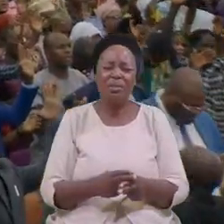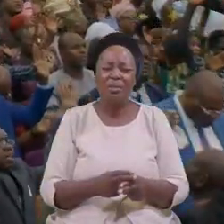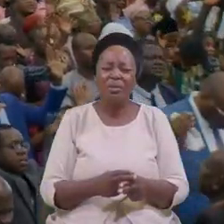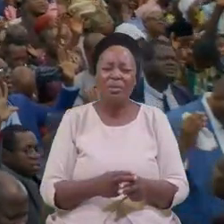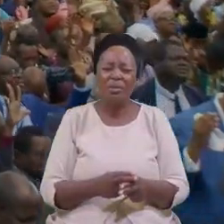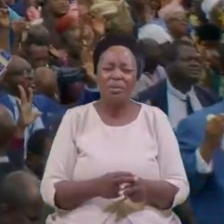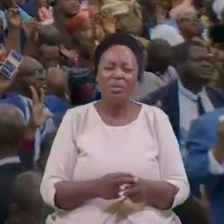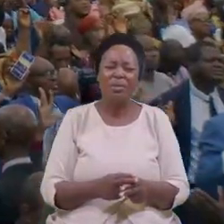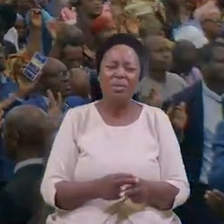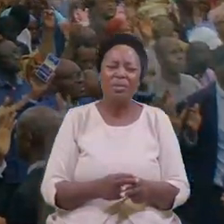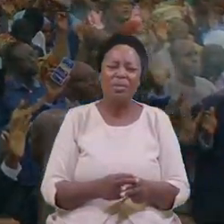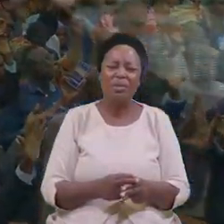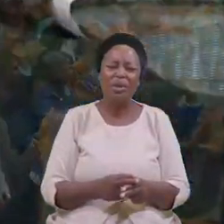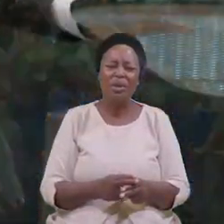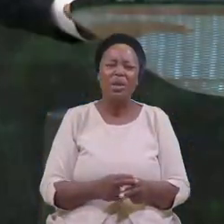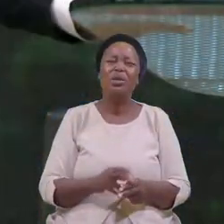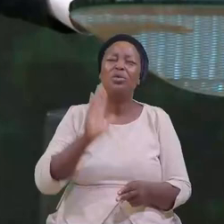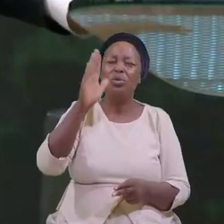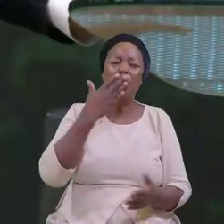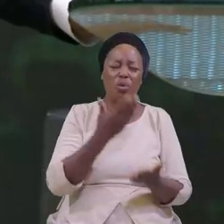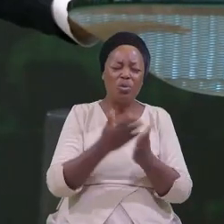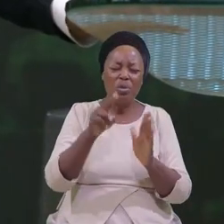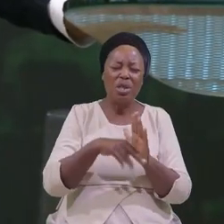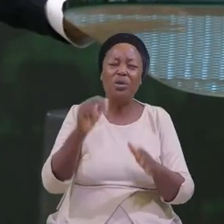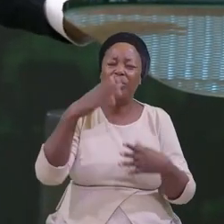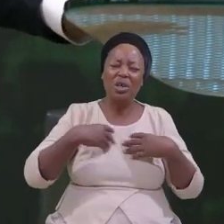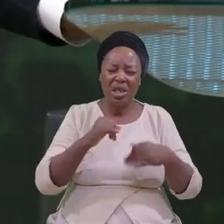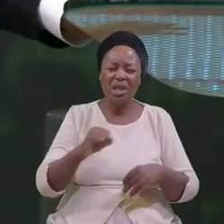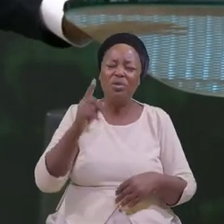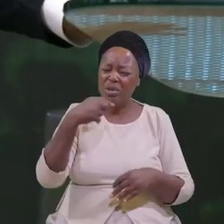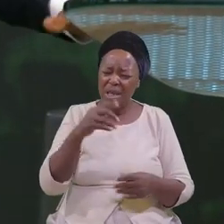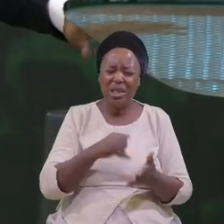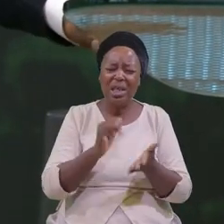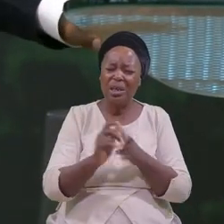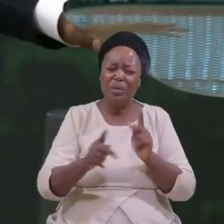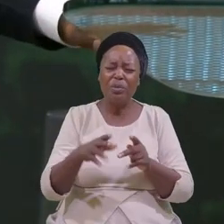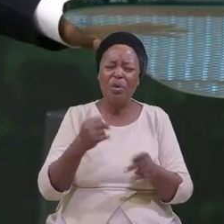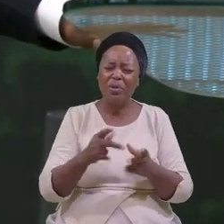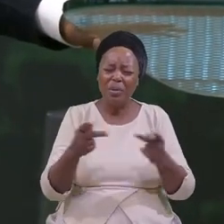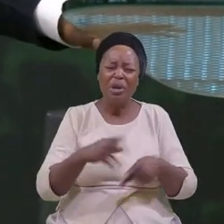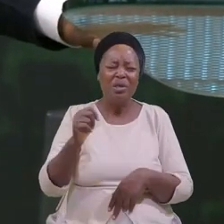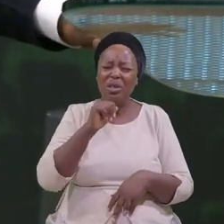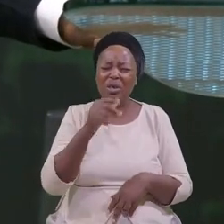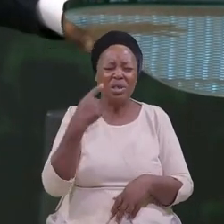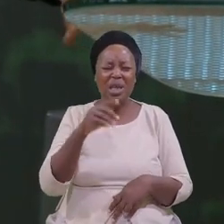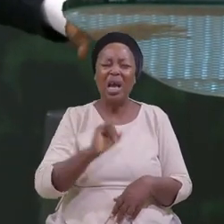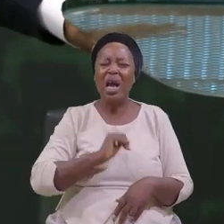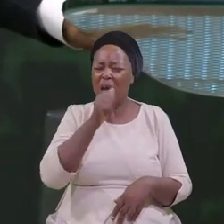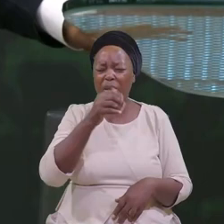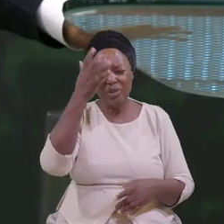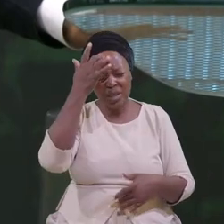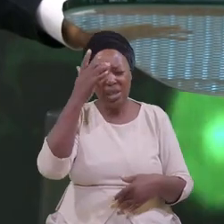The goodness of your healing. You said the inhabitants of the place shall not say, I am